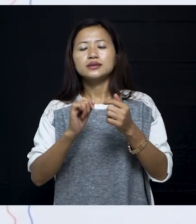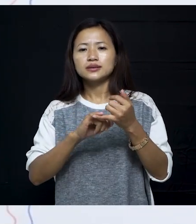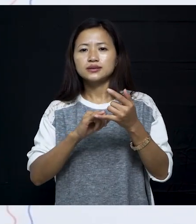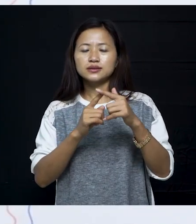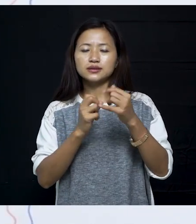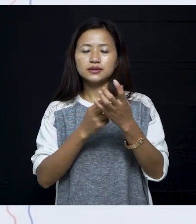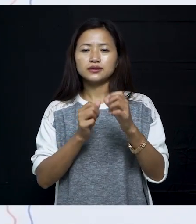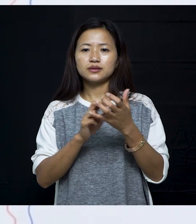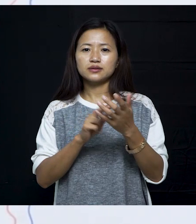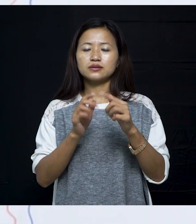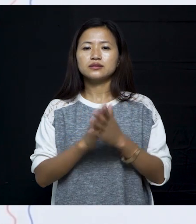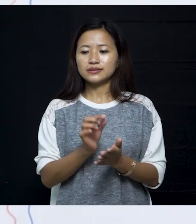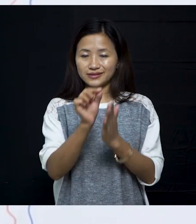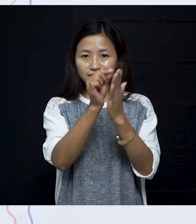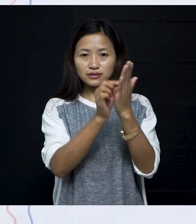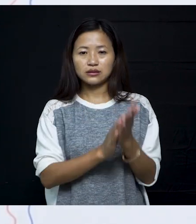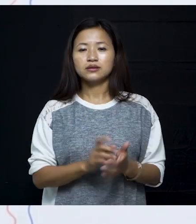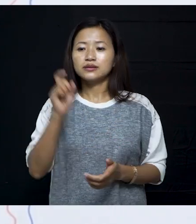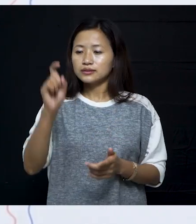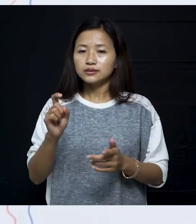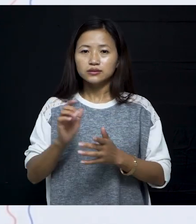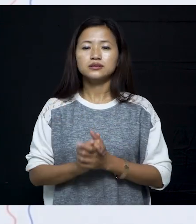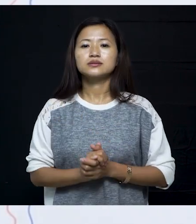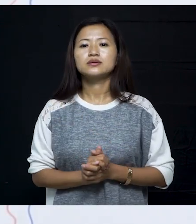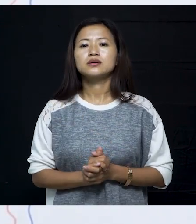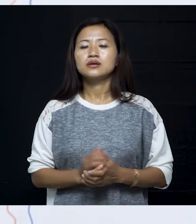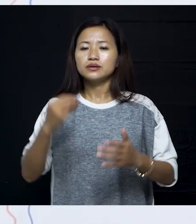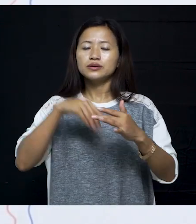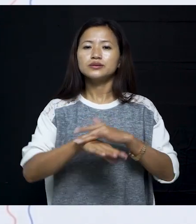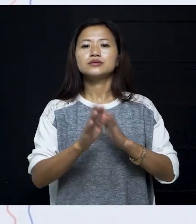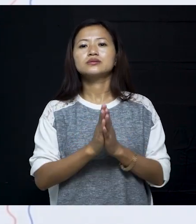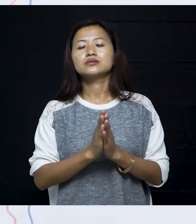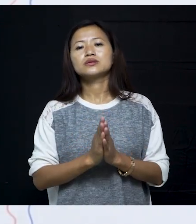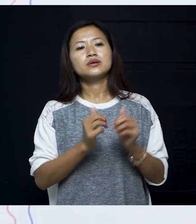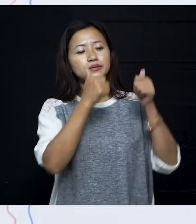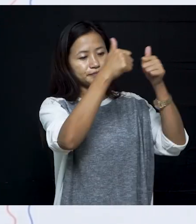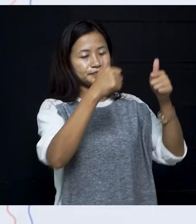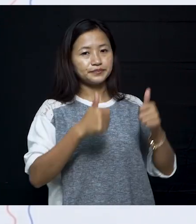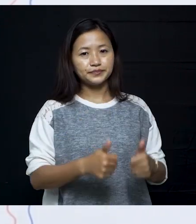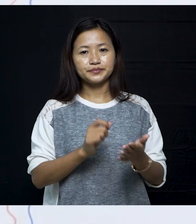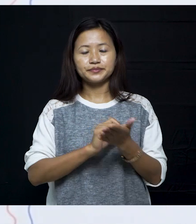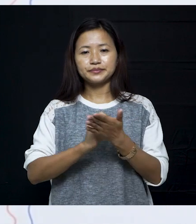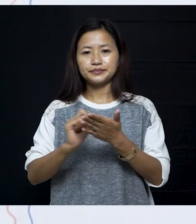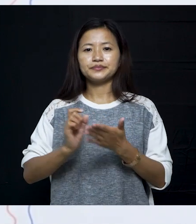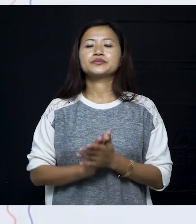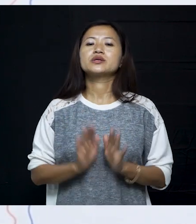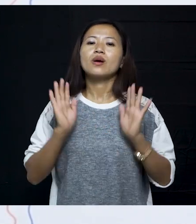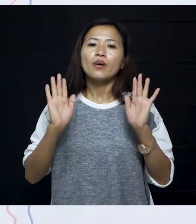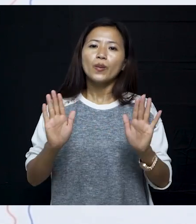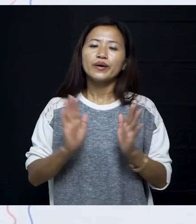most important details that you would be required to enter in your poster writing. For instance, we